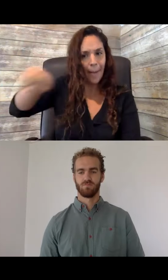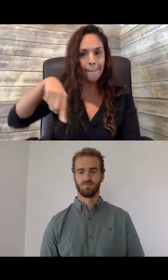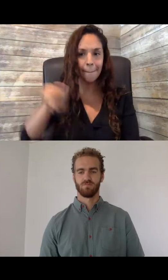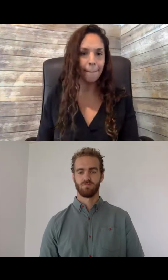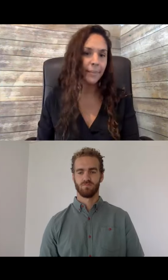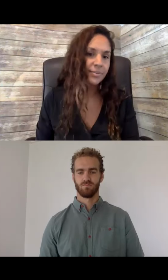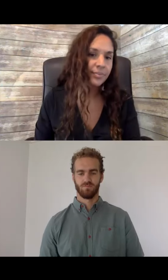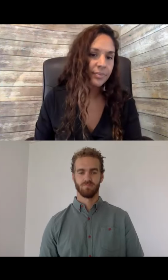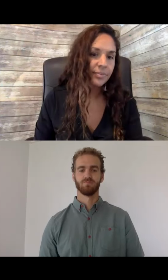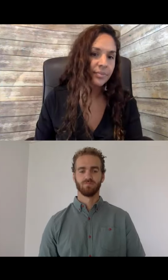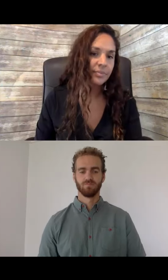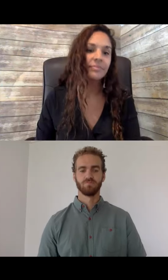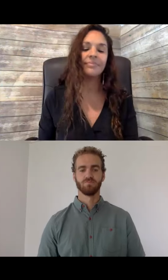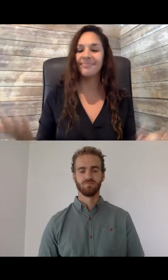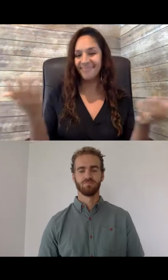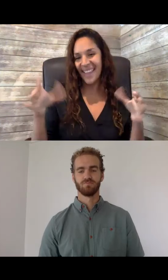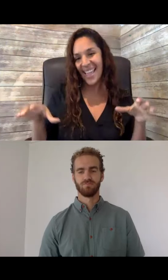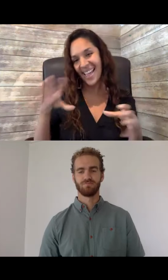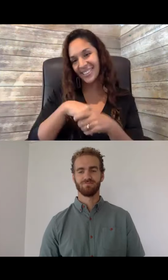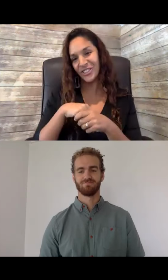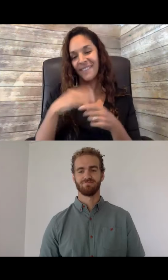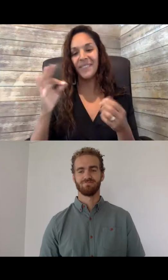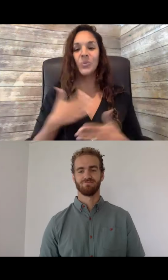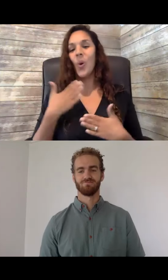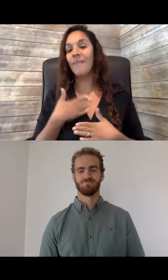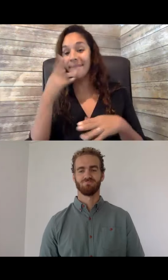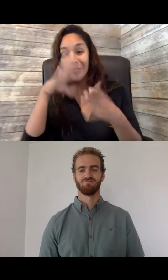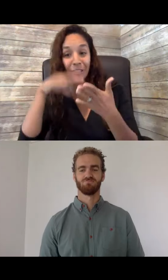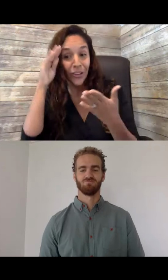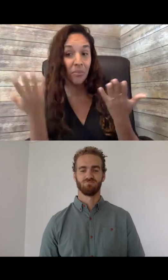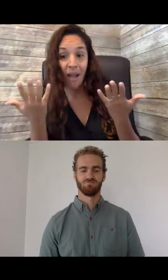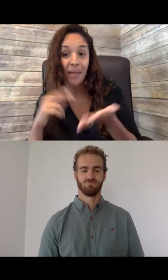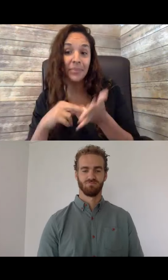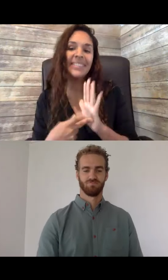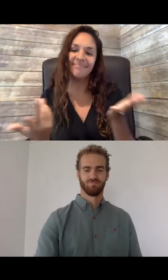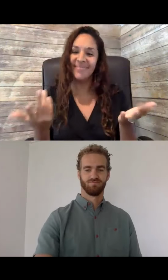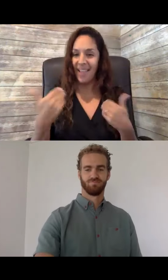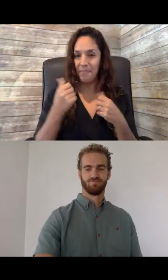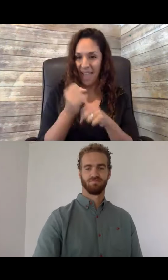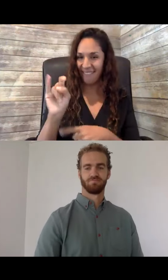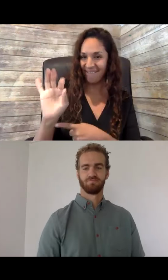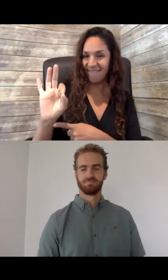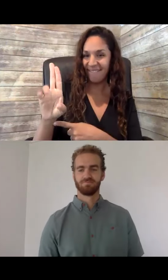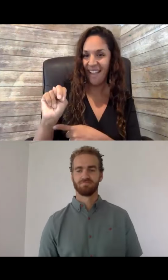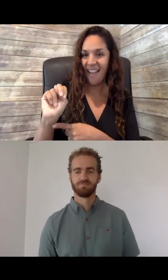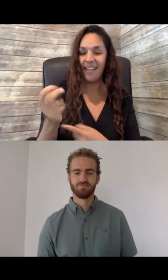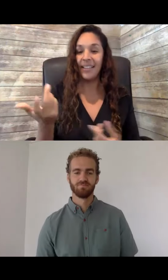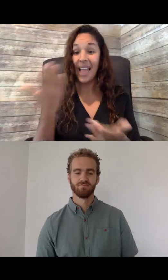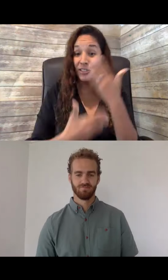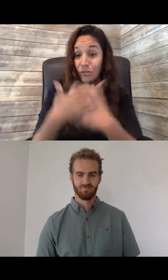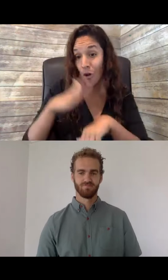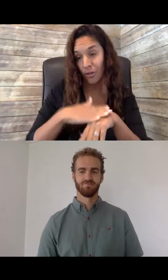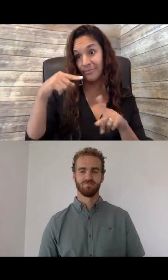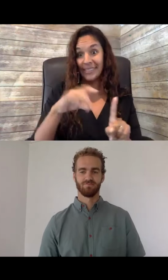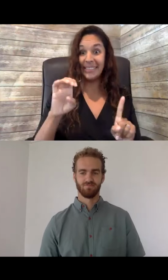support someone who may not have complete access and include them in our classroom instruction? Inclusion of the joy of learning. Make